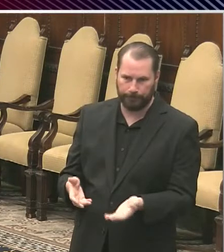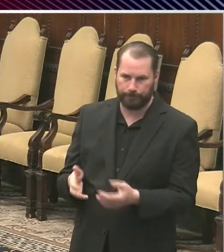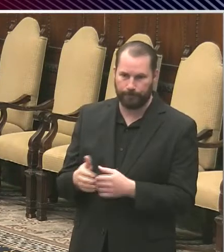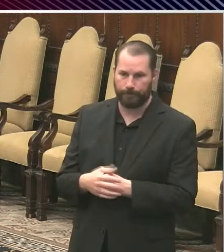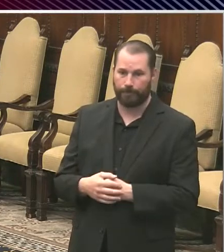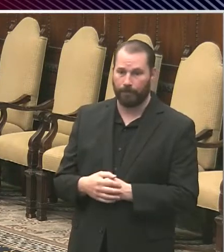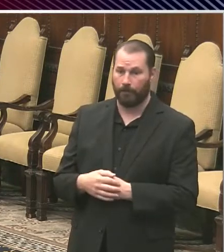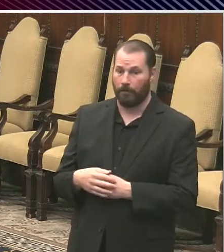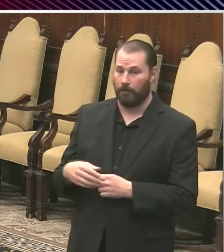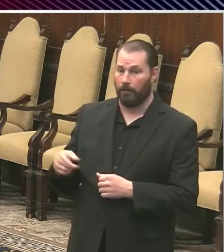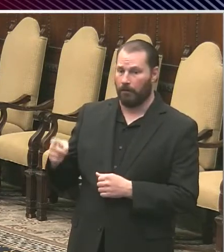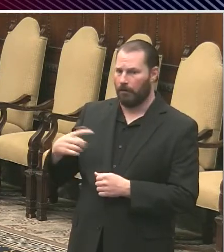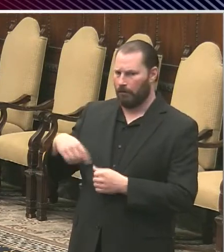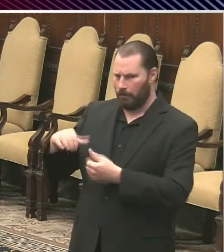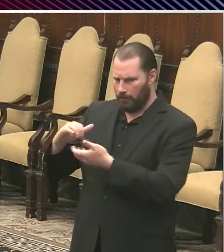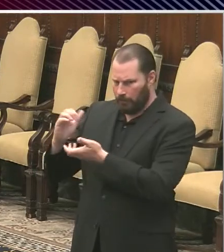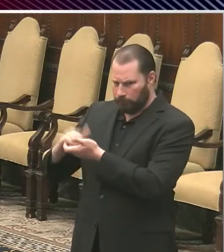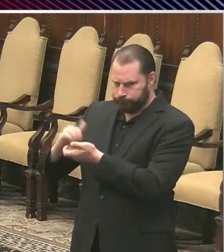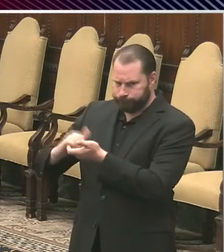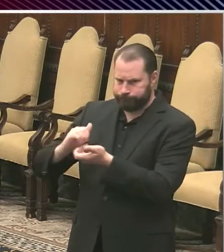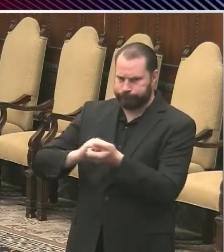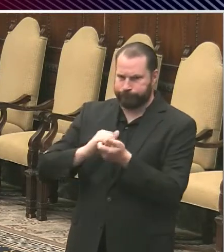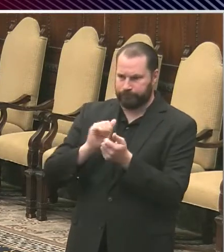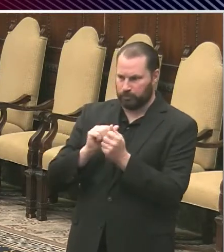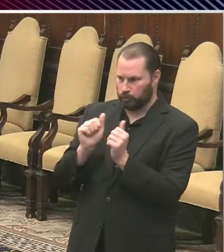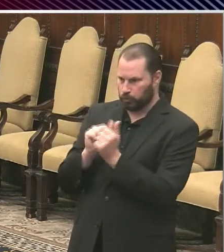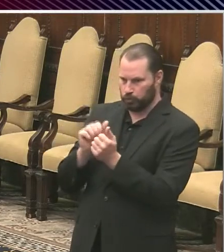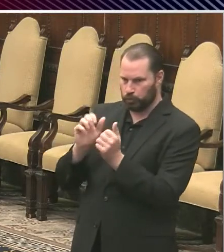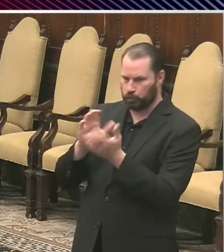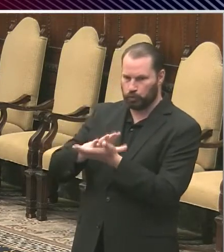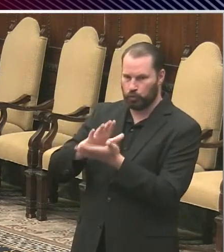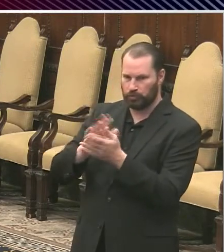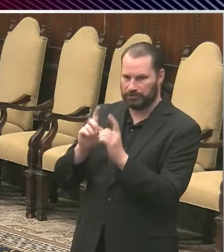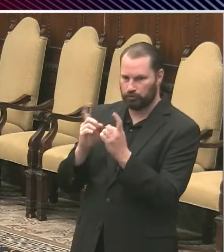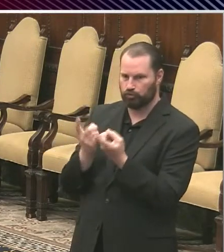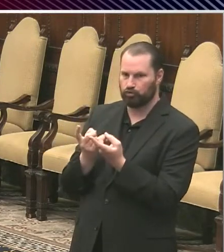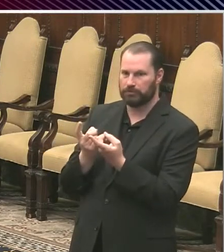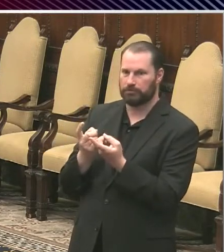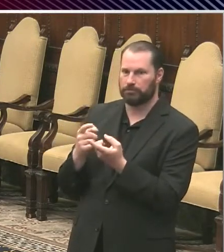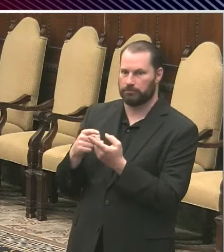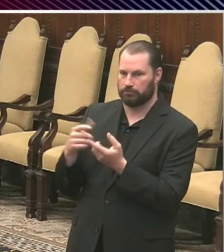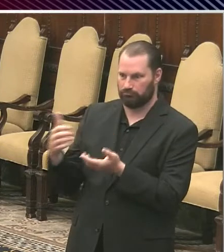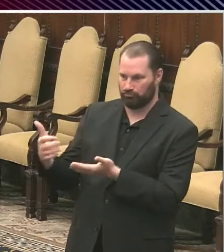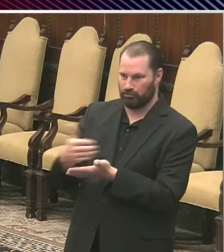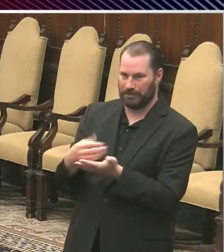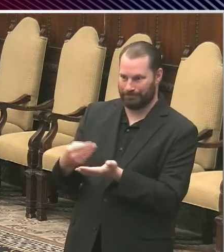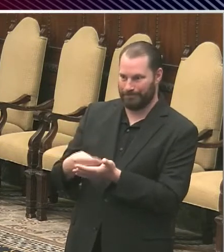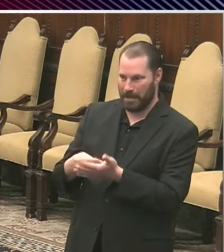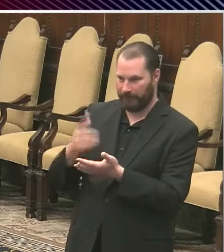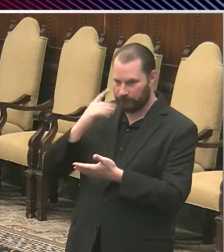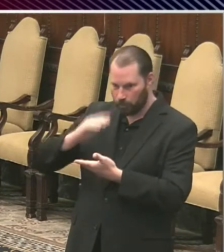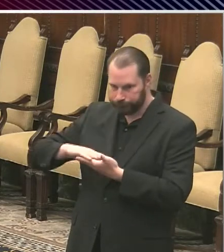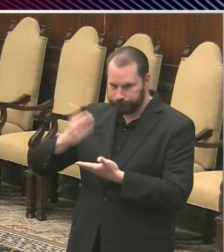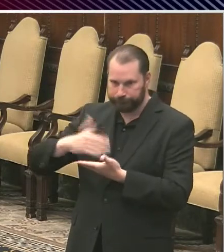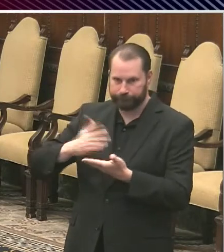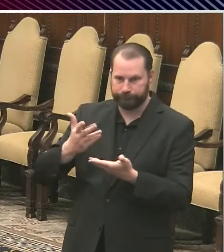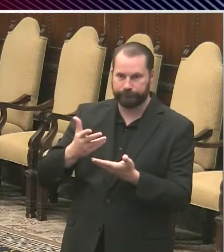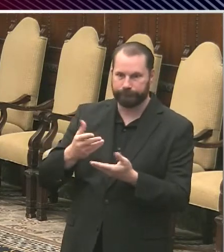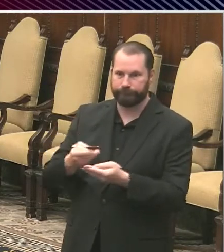do get it. We're still raising money for Chromebooks to make sure that everyone has it. If there's anyone out there that would like